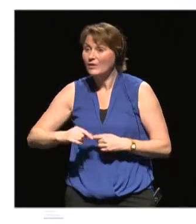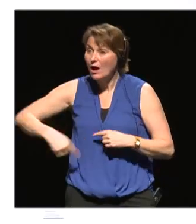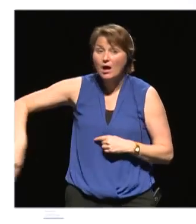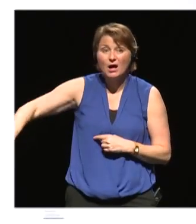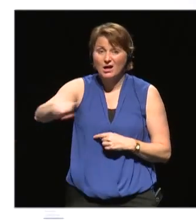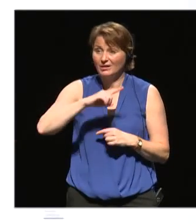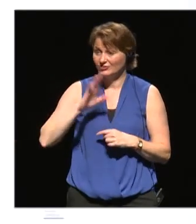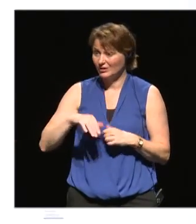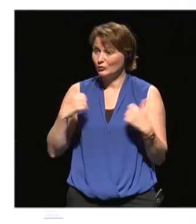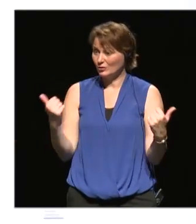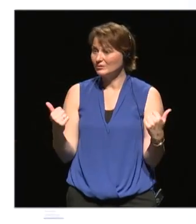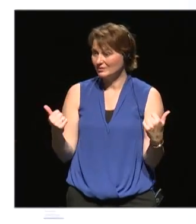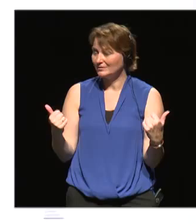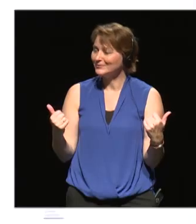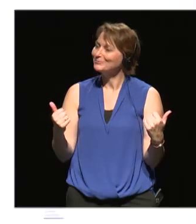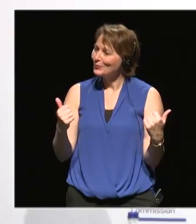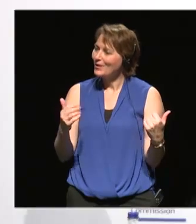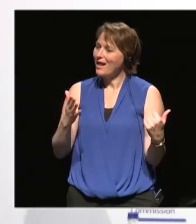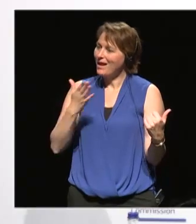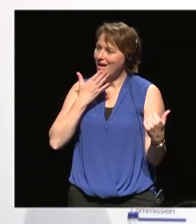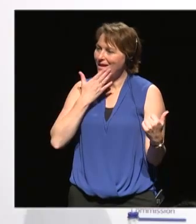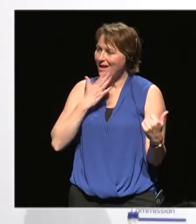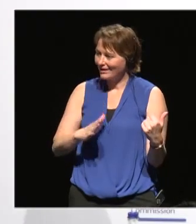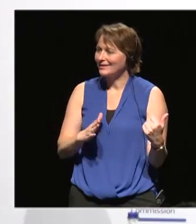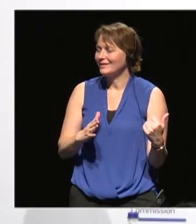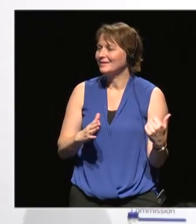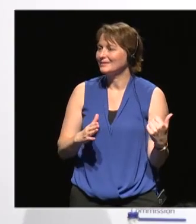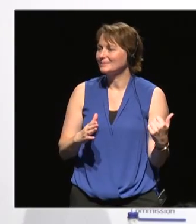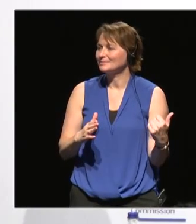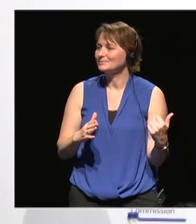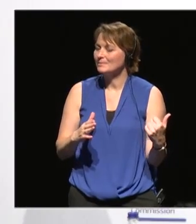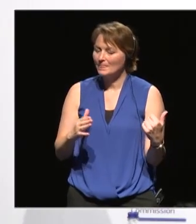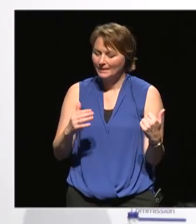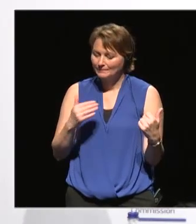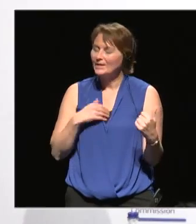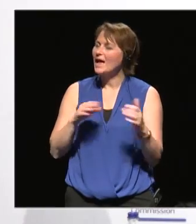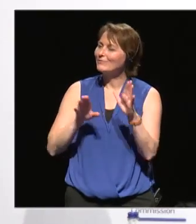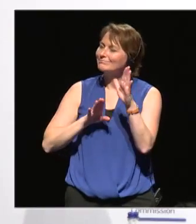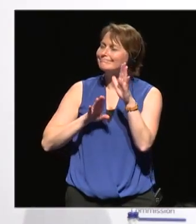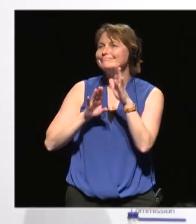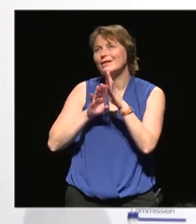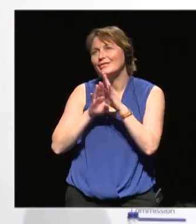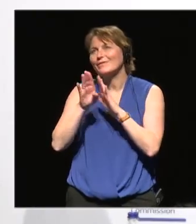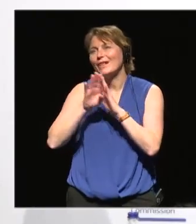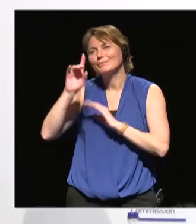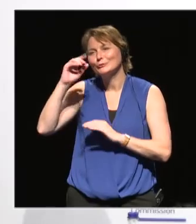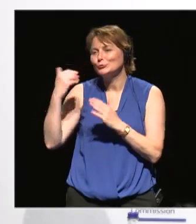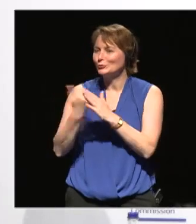children. We are fortunate that we have a development philosophy, one that